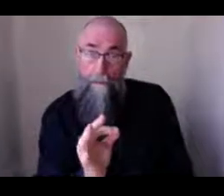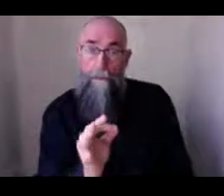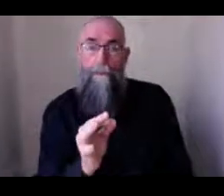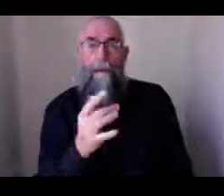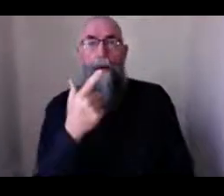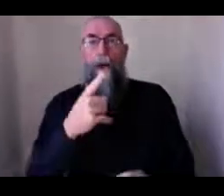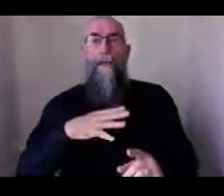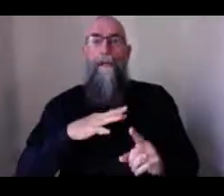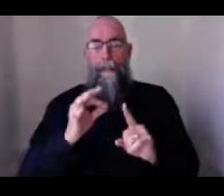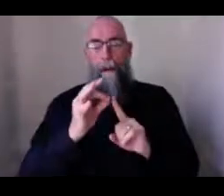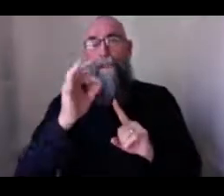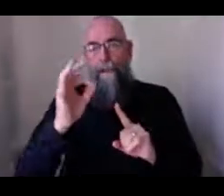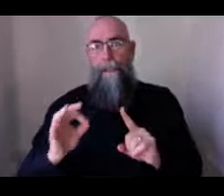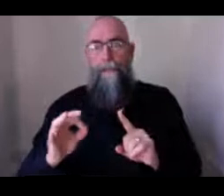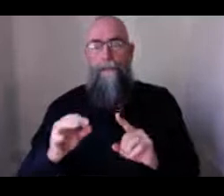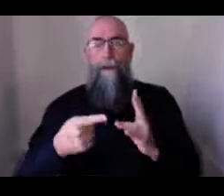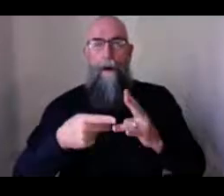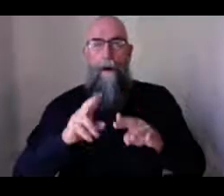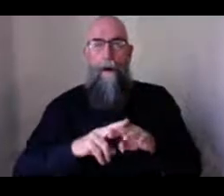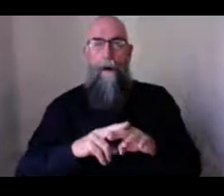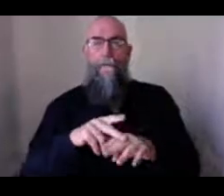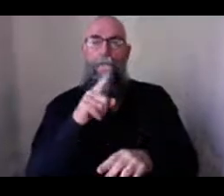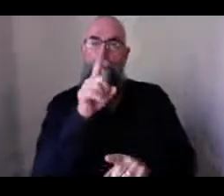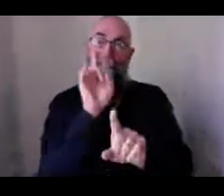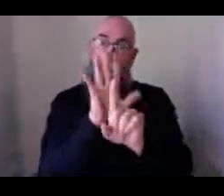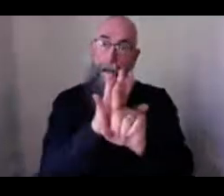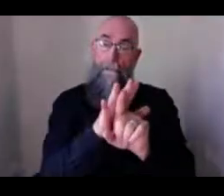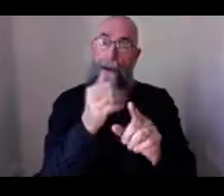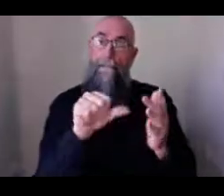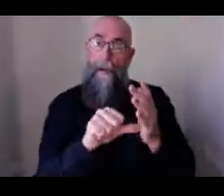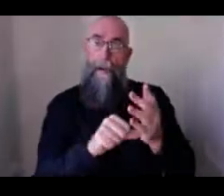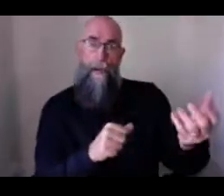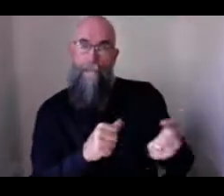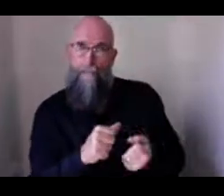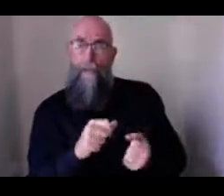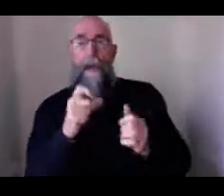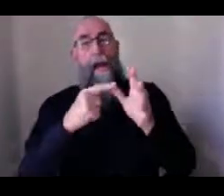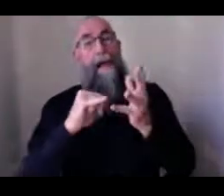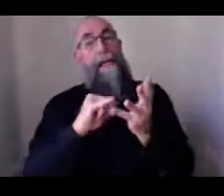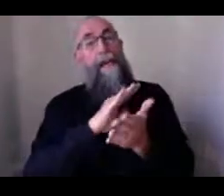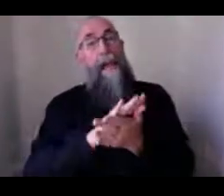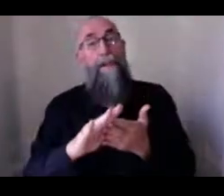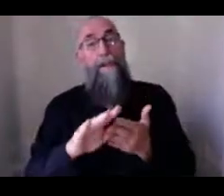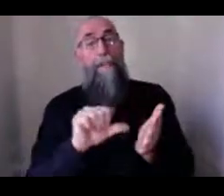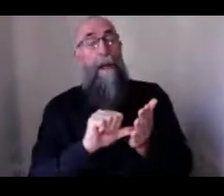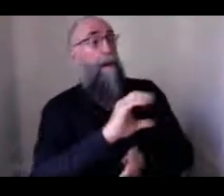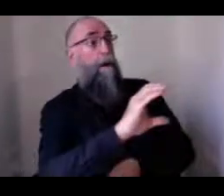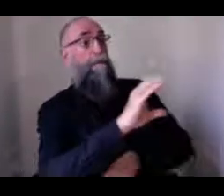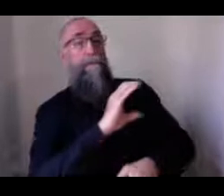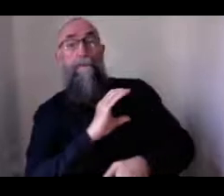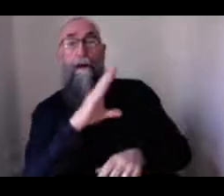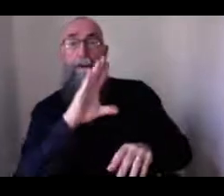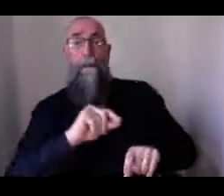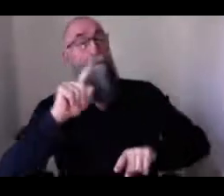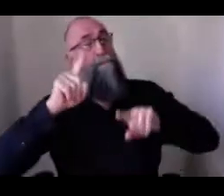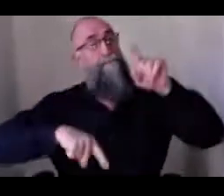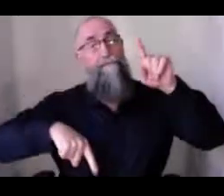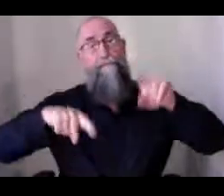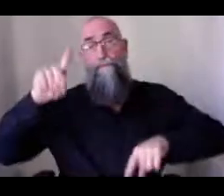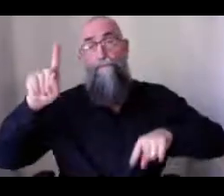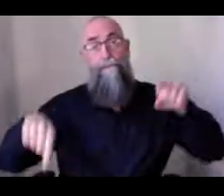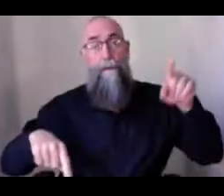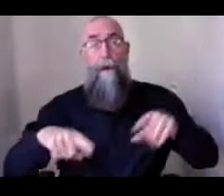of contribution to your project that you're making yourself. Cash contributions must be from a diversity of sources and must not solely be from